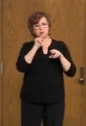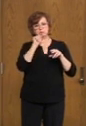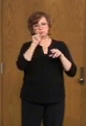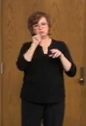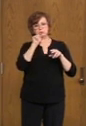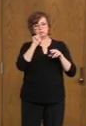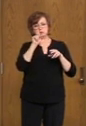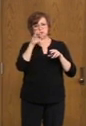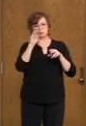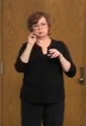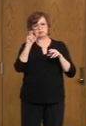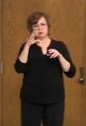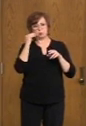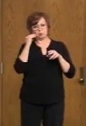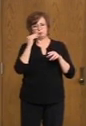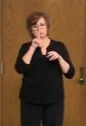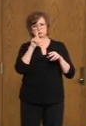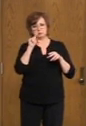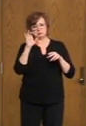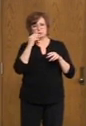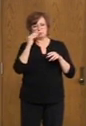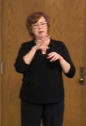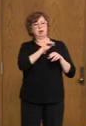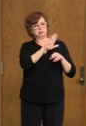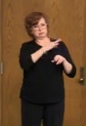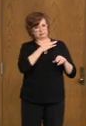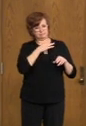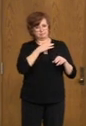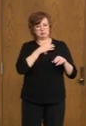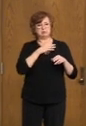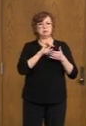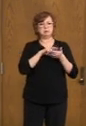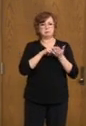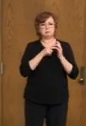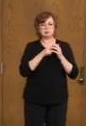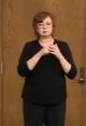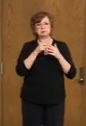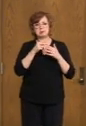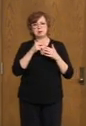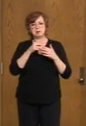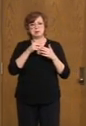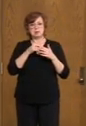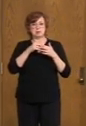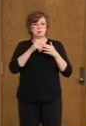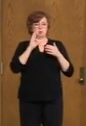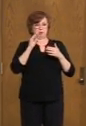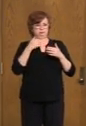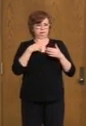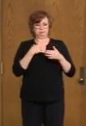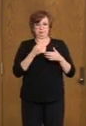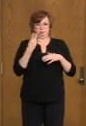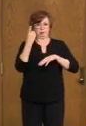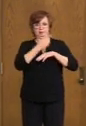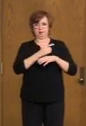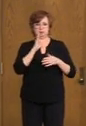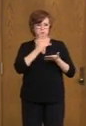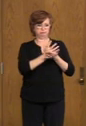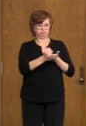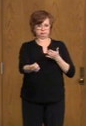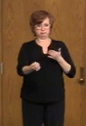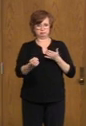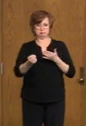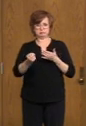deliveries from Pfizer, we expect that Saskatchewan will run out of vaccines over the course of the next few days. Over the next